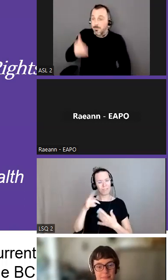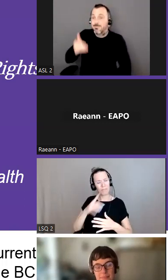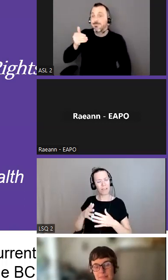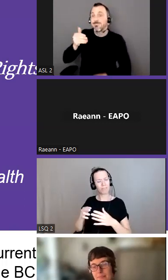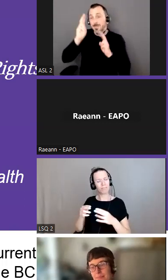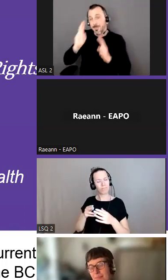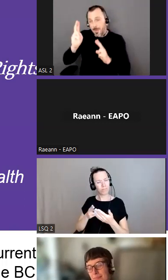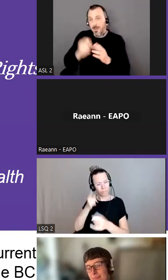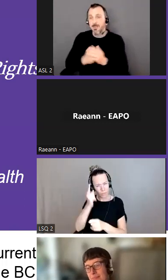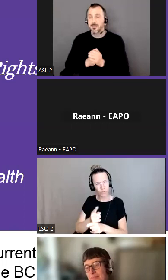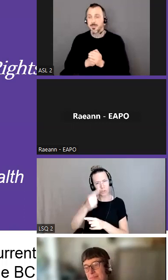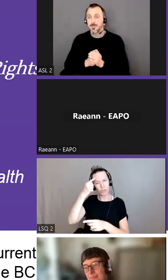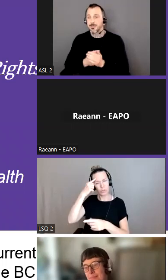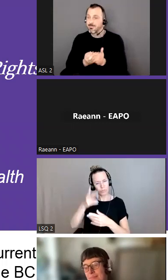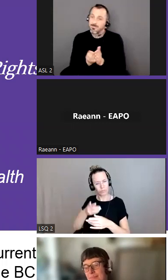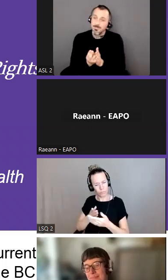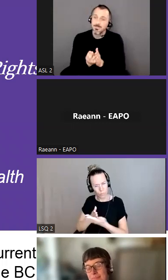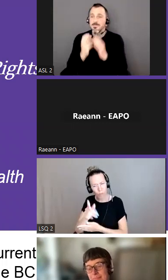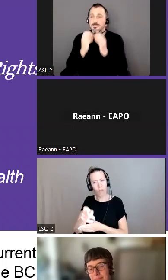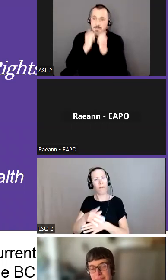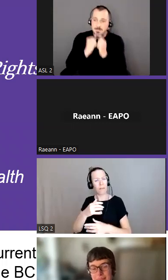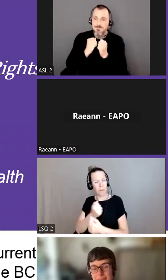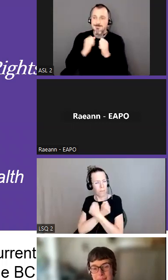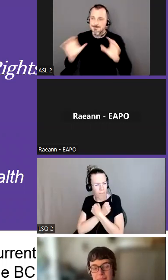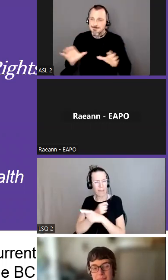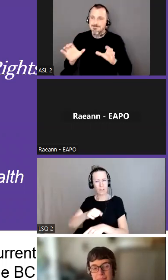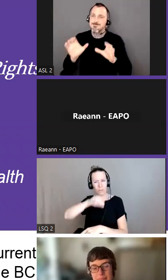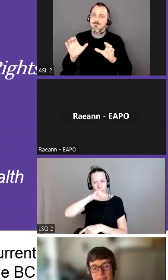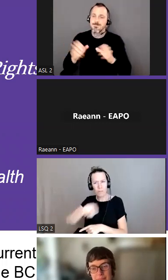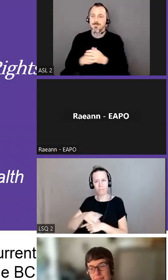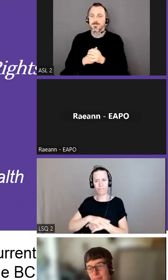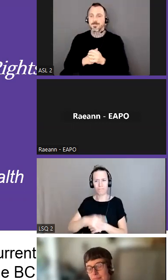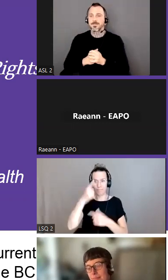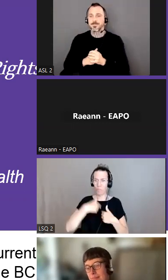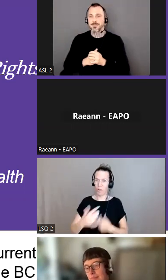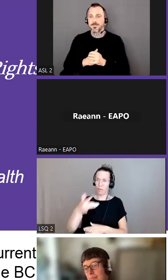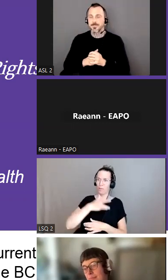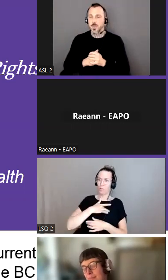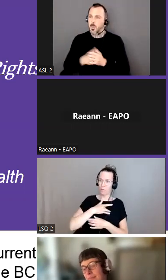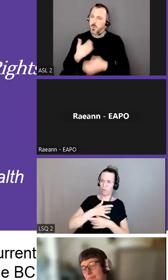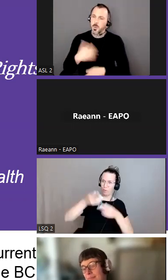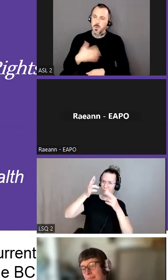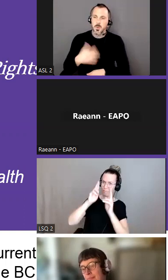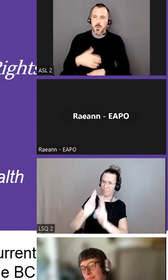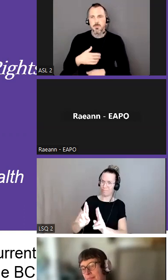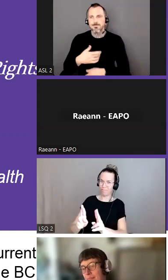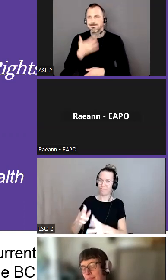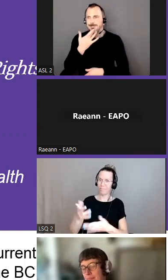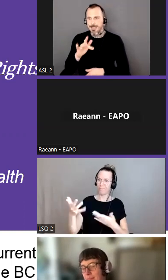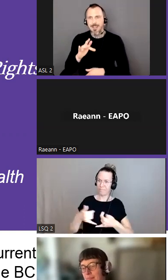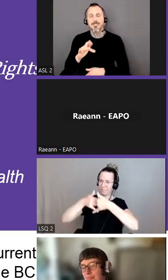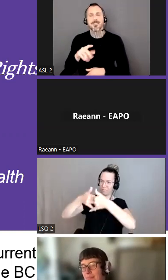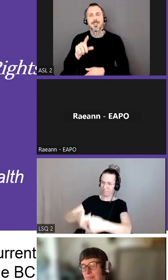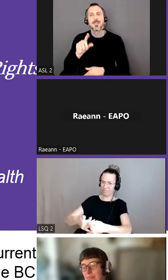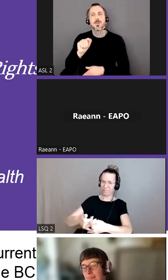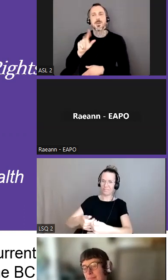passion. It's my great privilege and honor to award you the 2023 Elizabeth Podniak